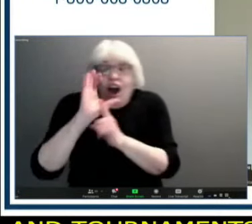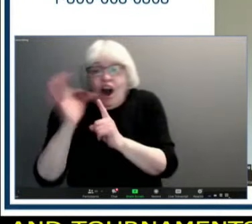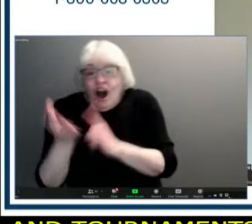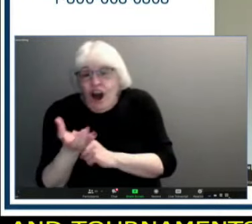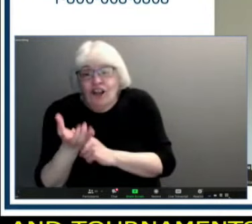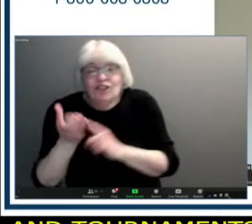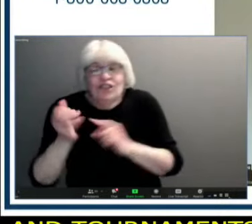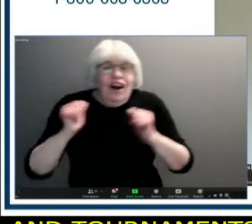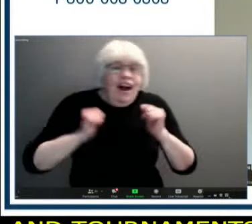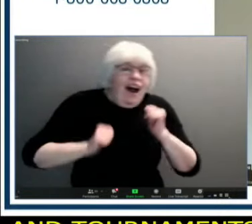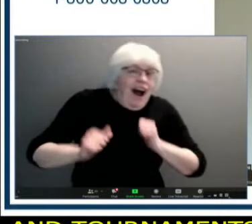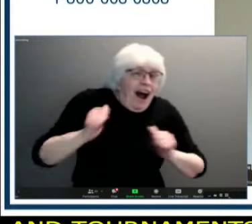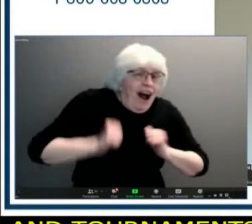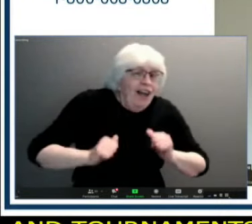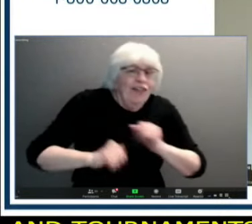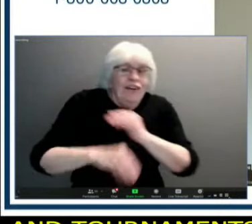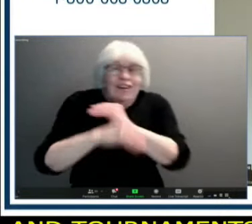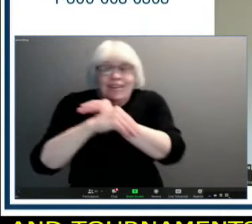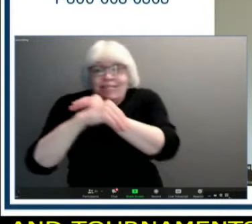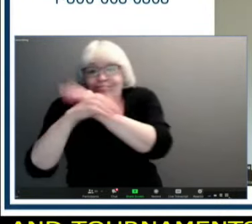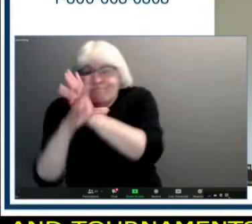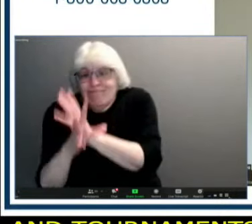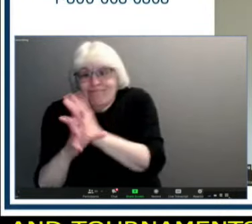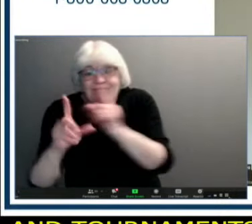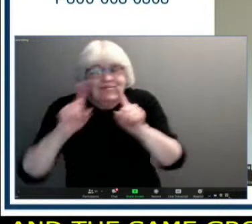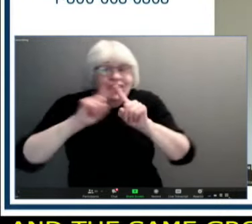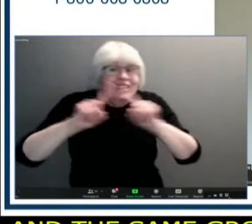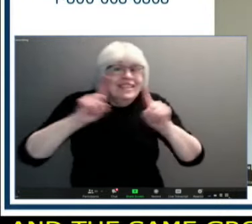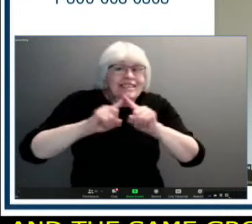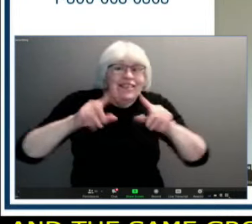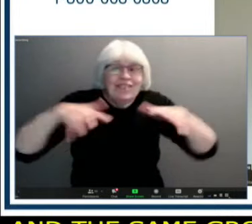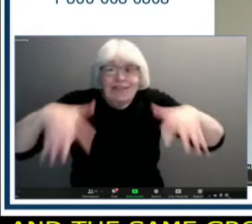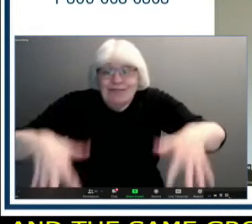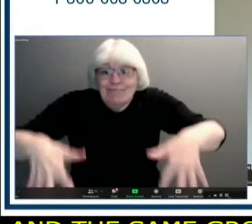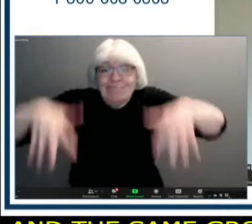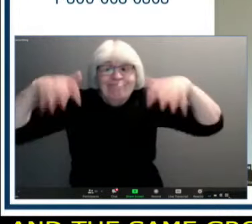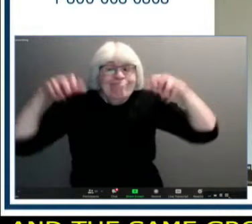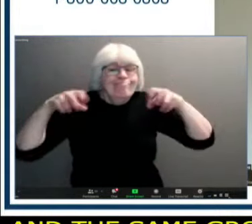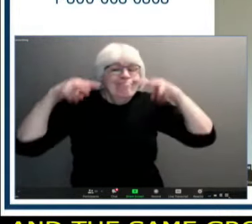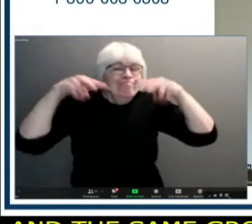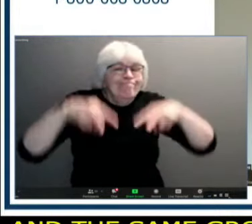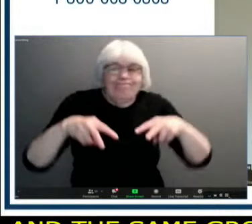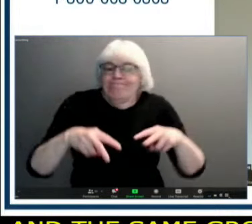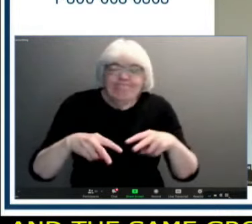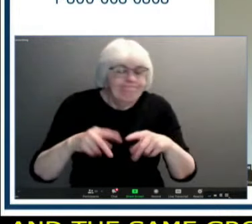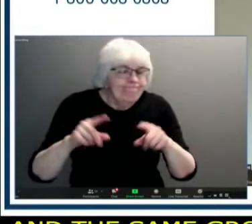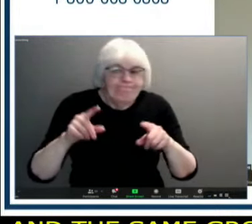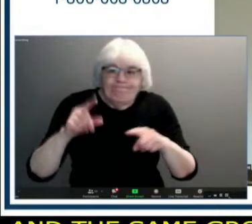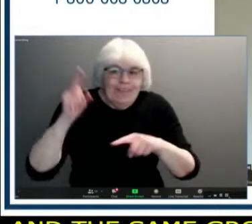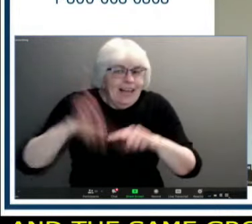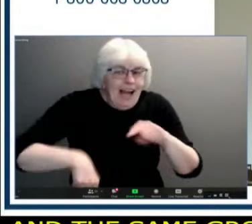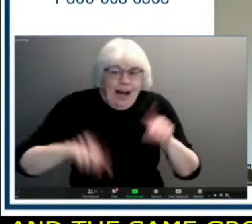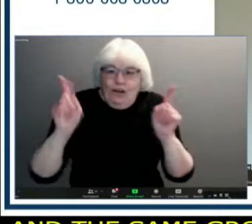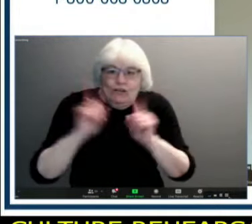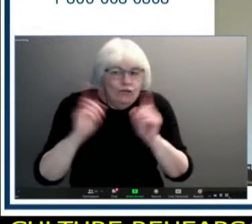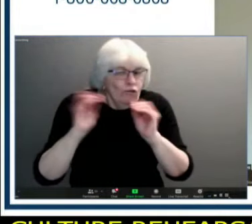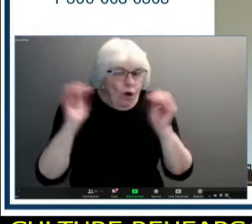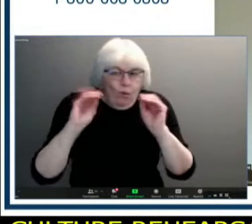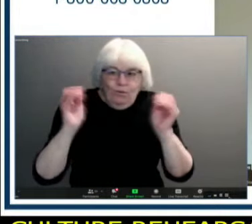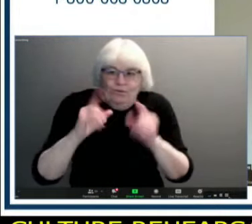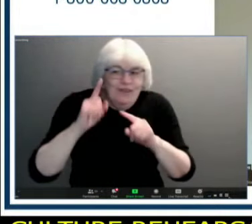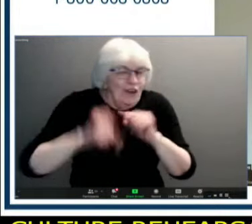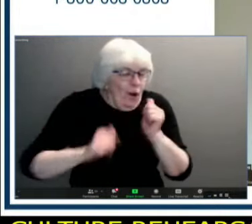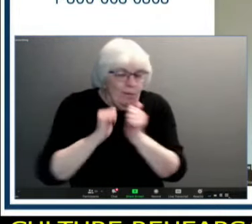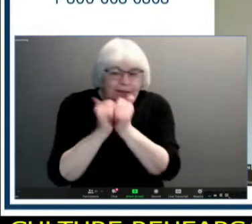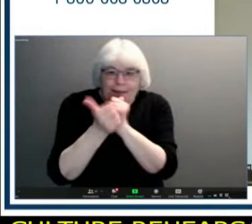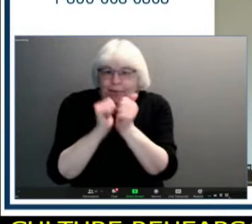performances. But again, no spectators, no performances or competitions, and no competitions and